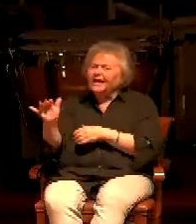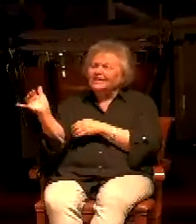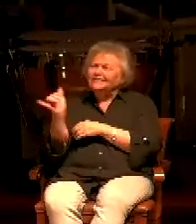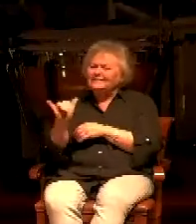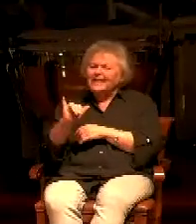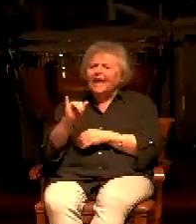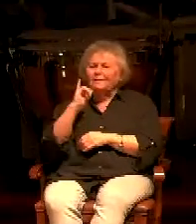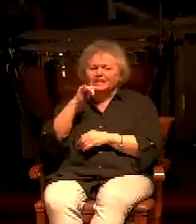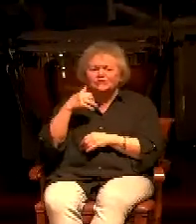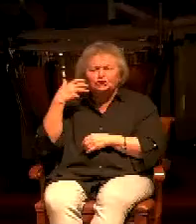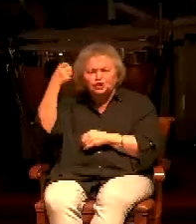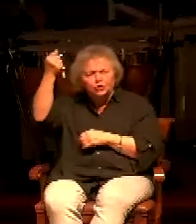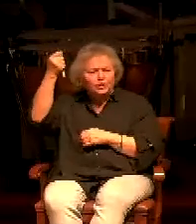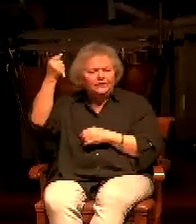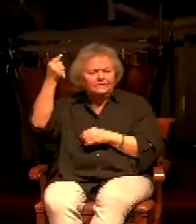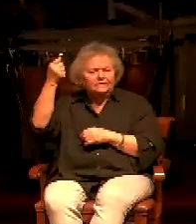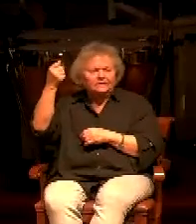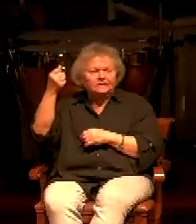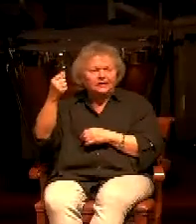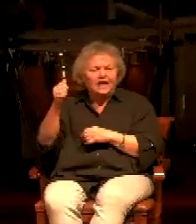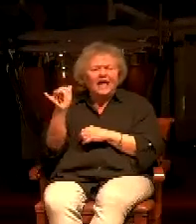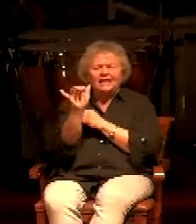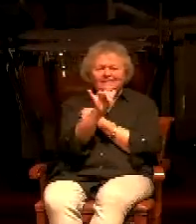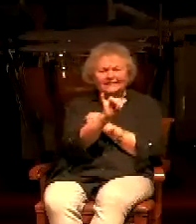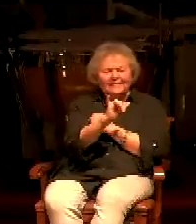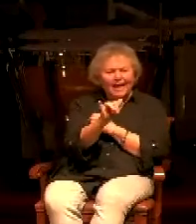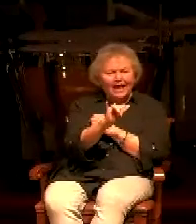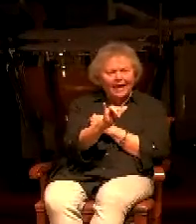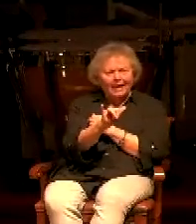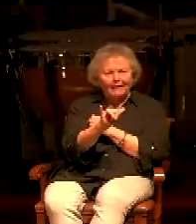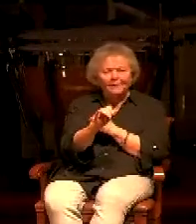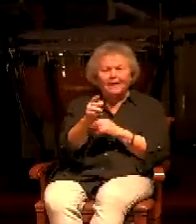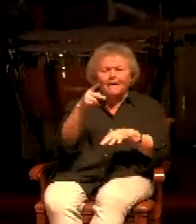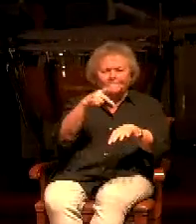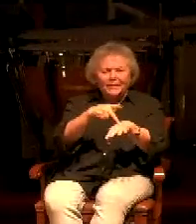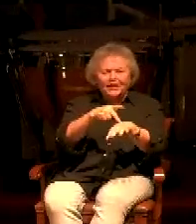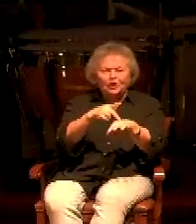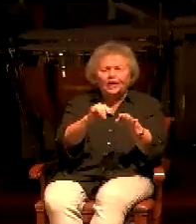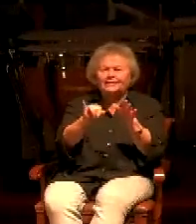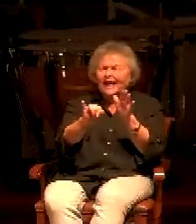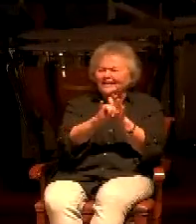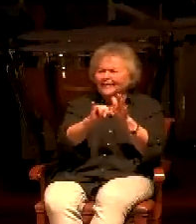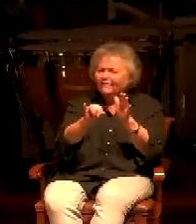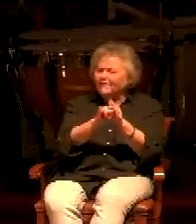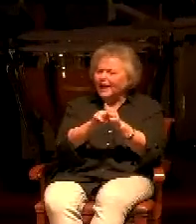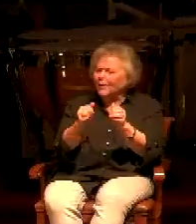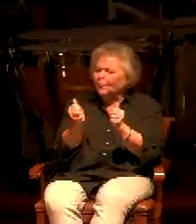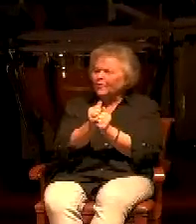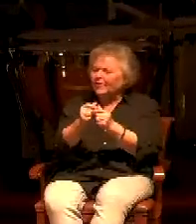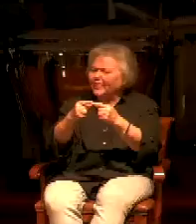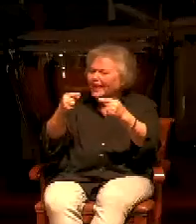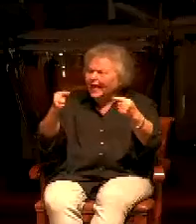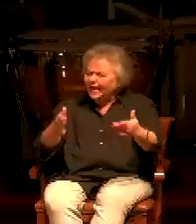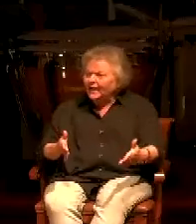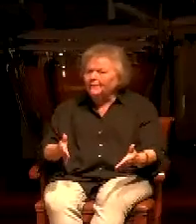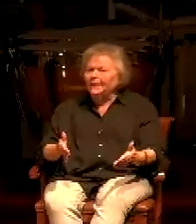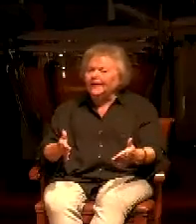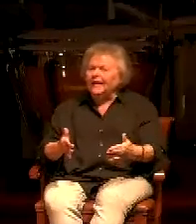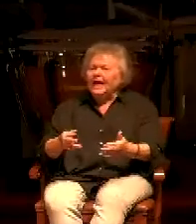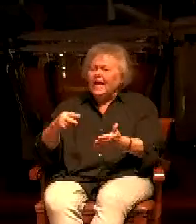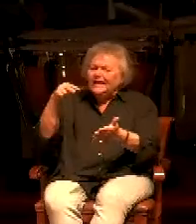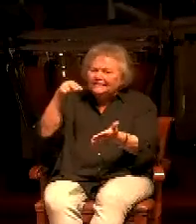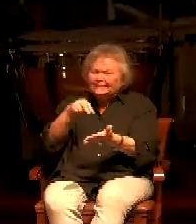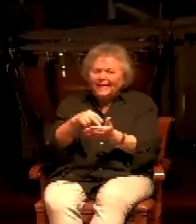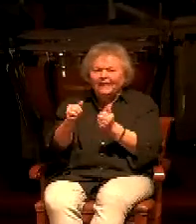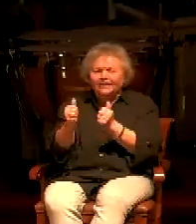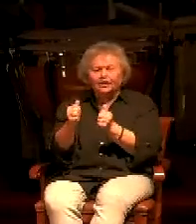with the soldiers, now Peter is identifying with the enemy. He's standing with those who just bound Jesus and brought him